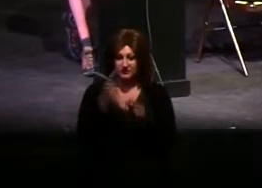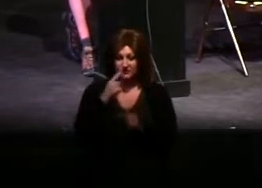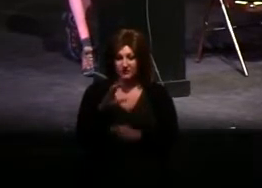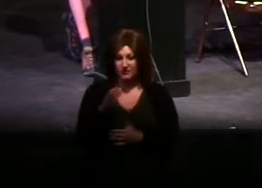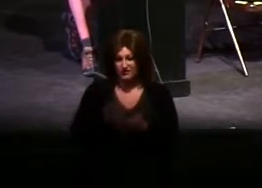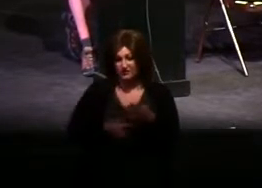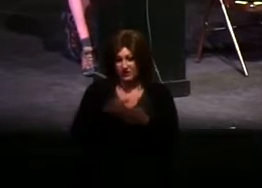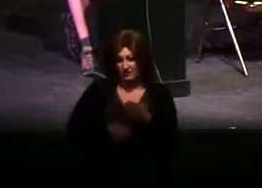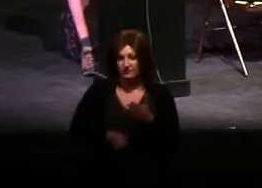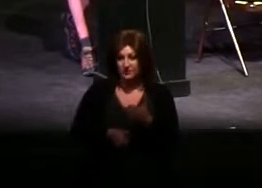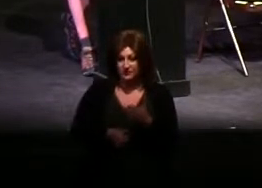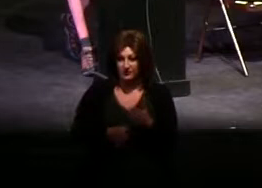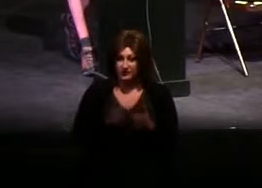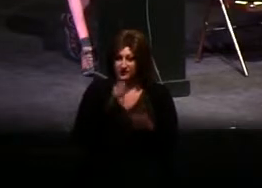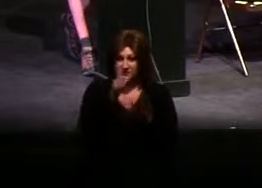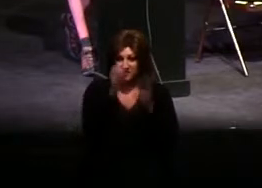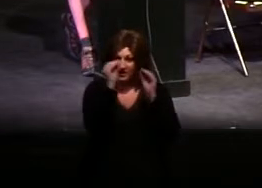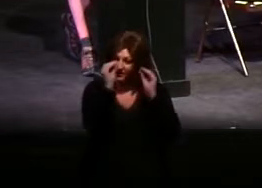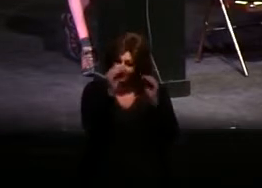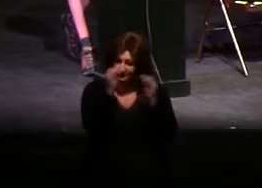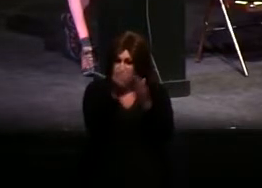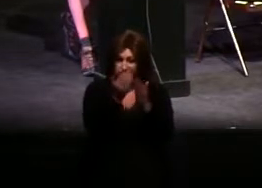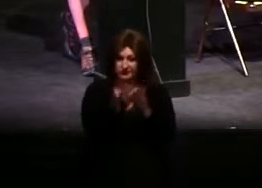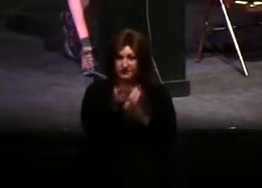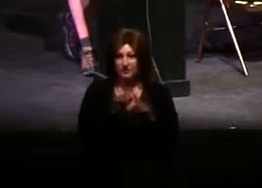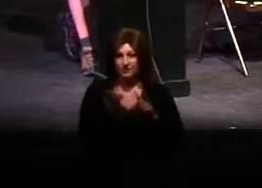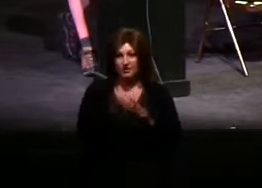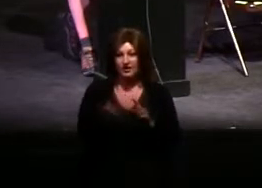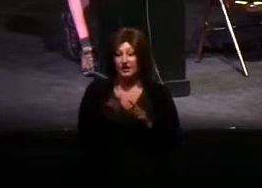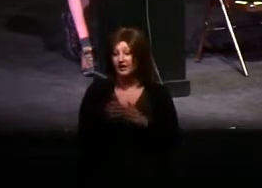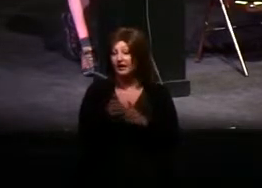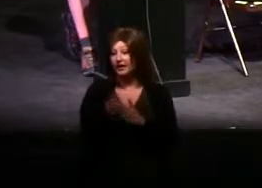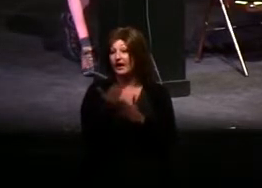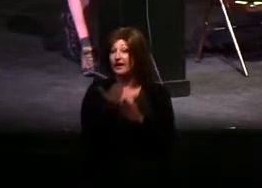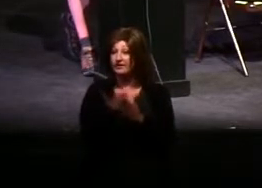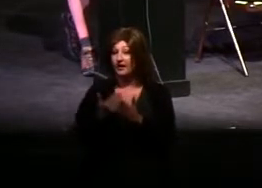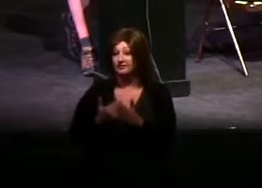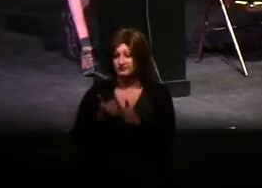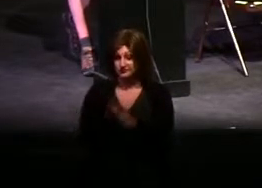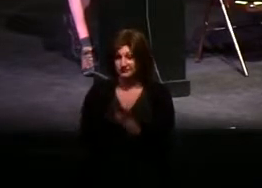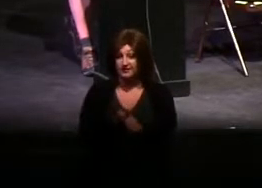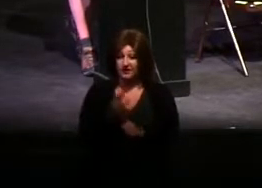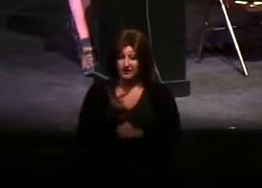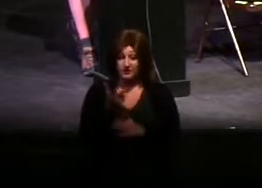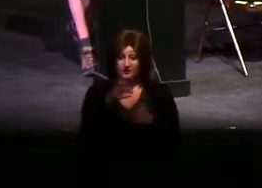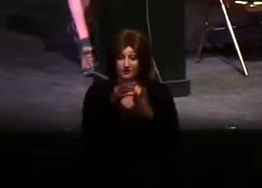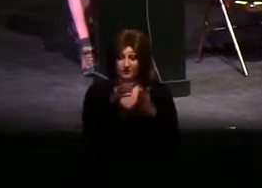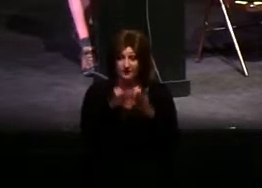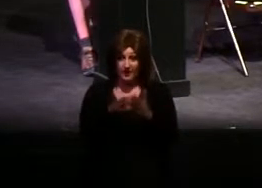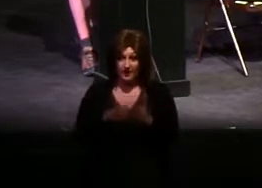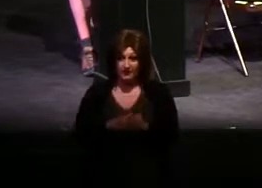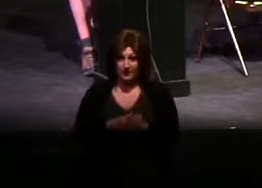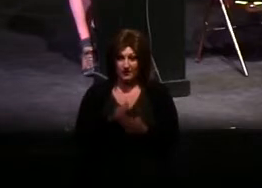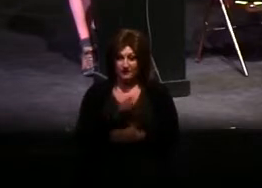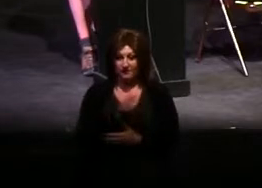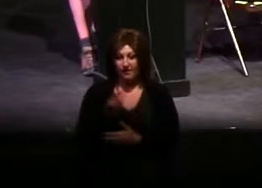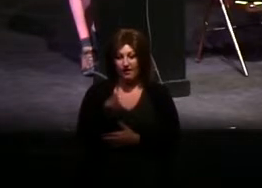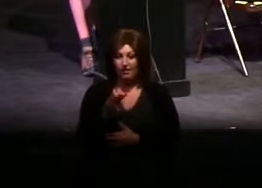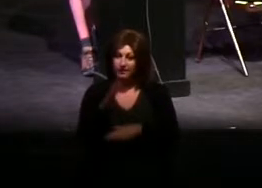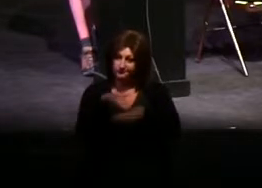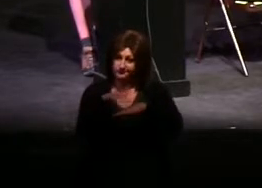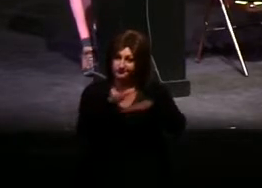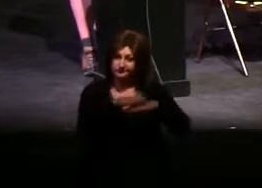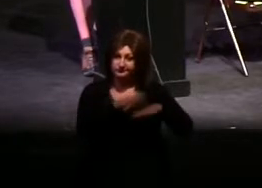chapter. They're not instructions exactly, they're more like guidelines. In the 3rd paragraph, Allah warns